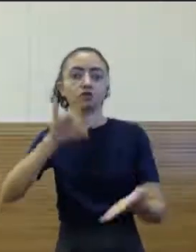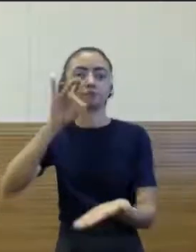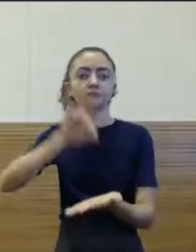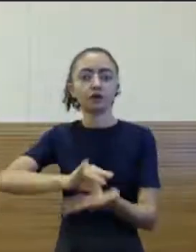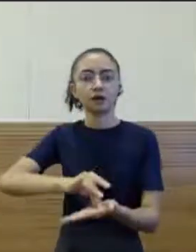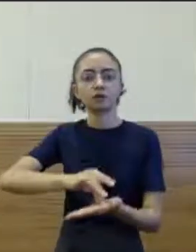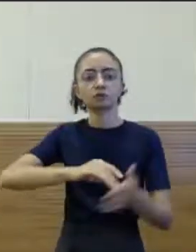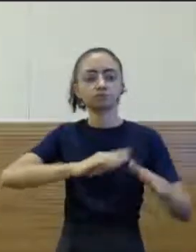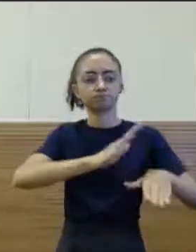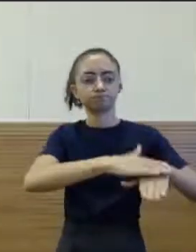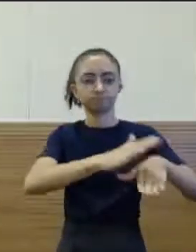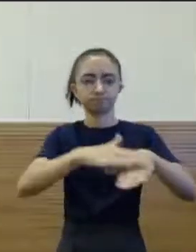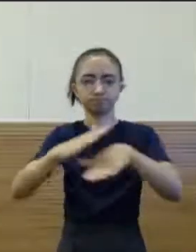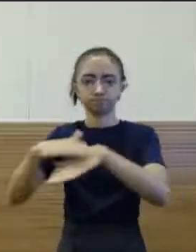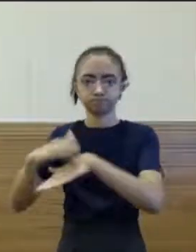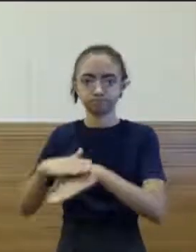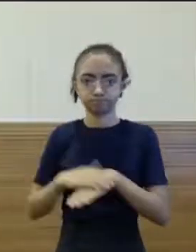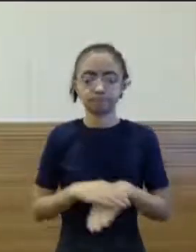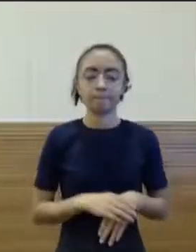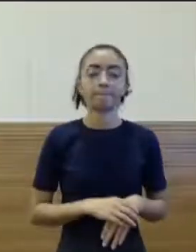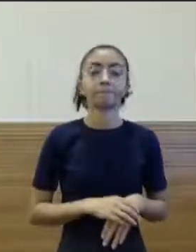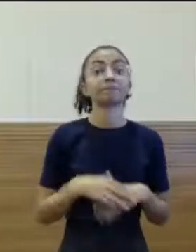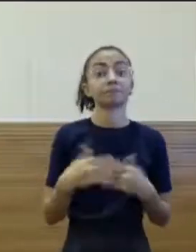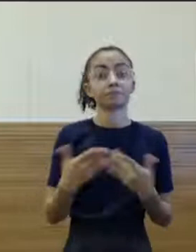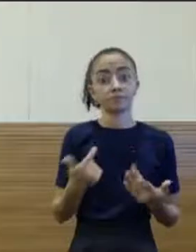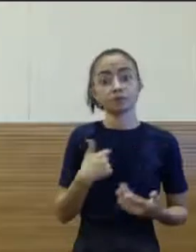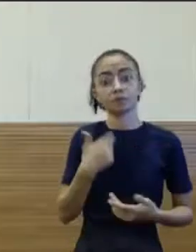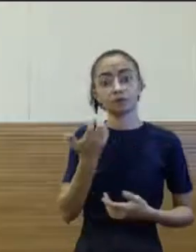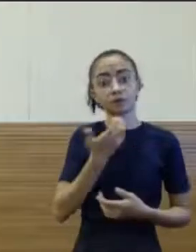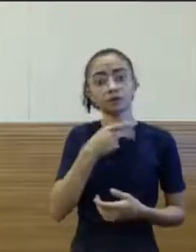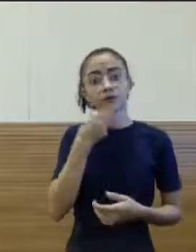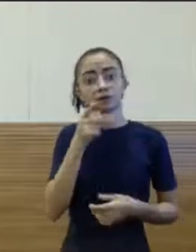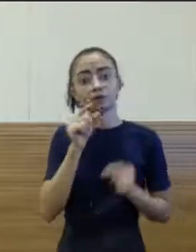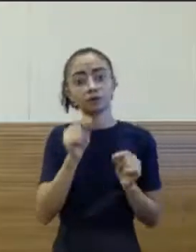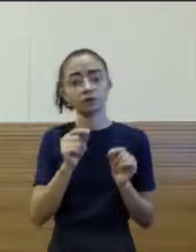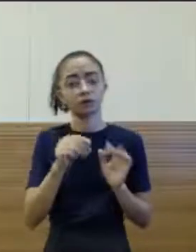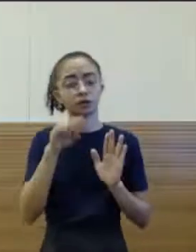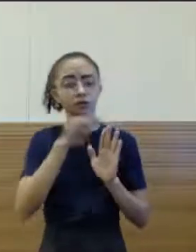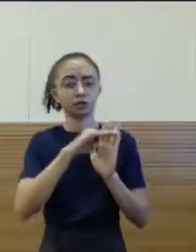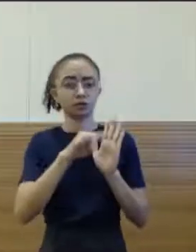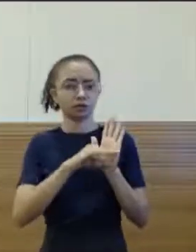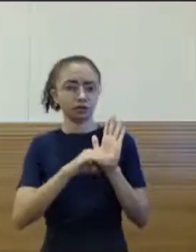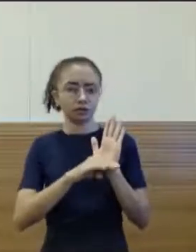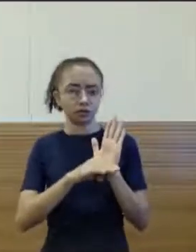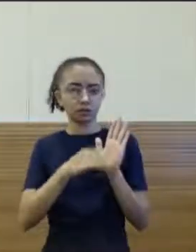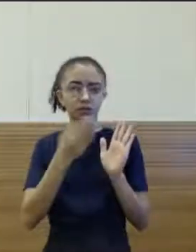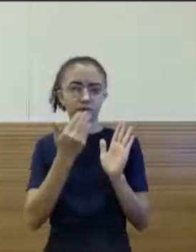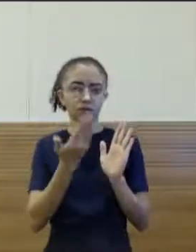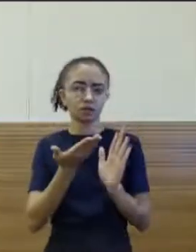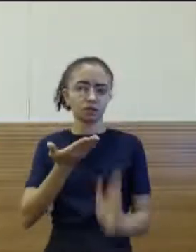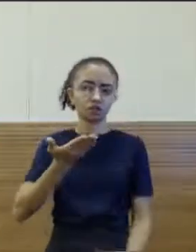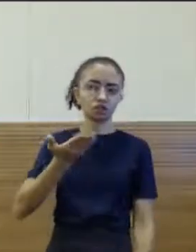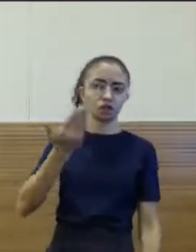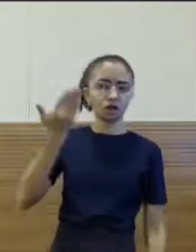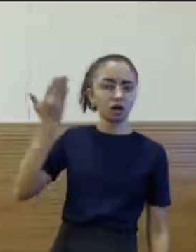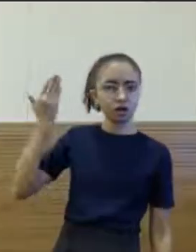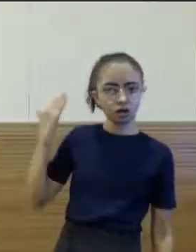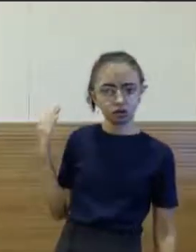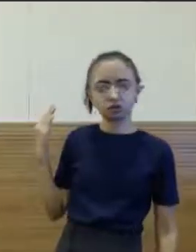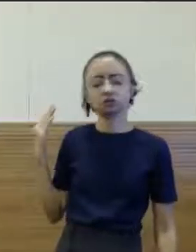guide, well, we have done a lot of work and a lot of graphic material,